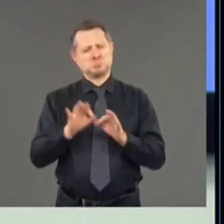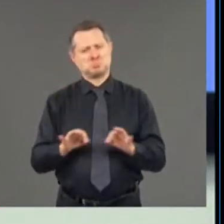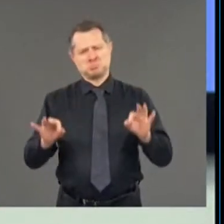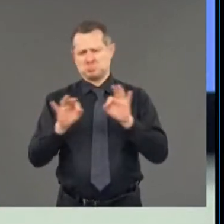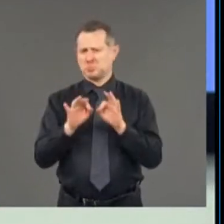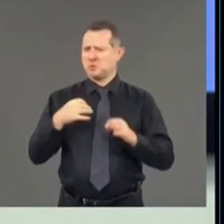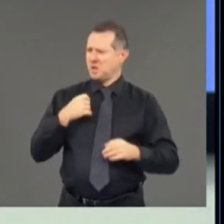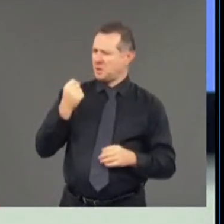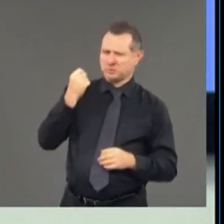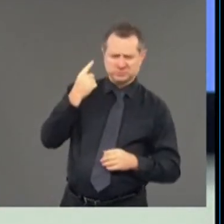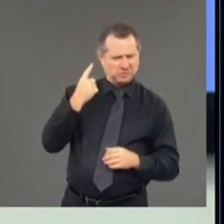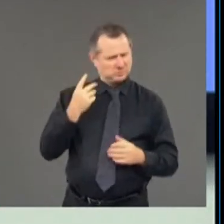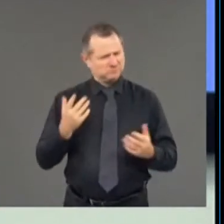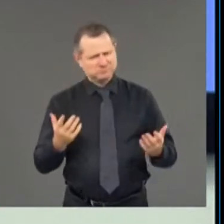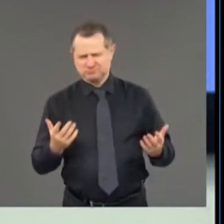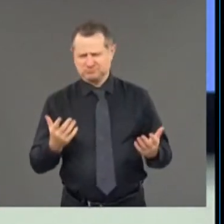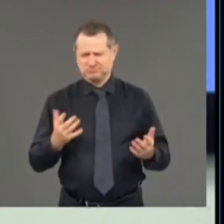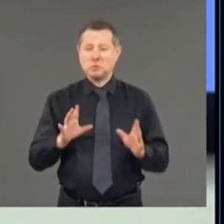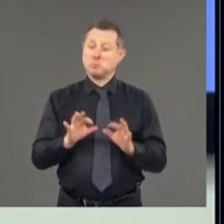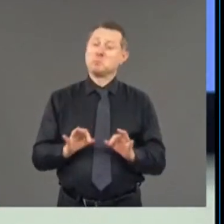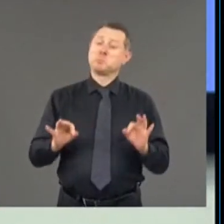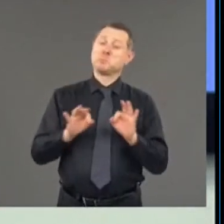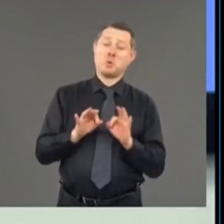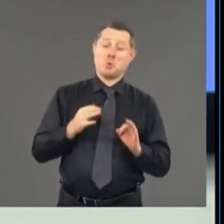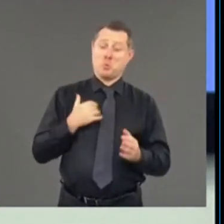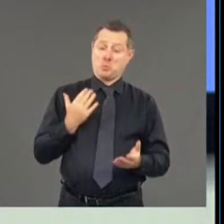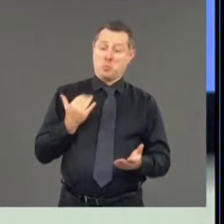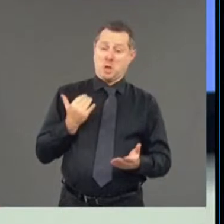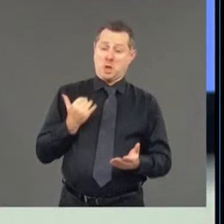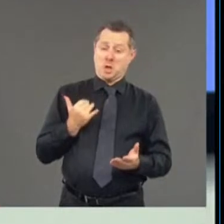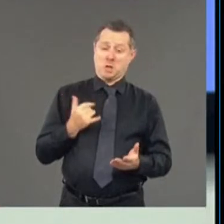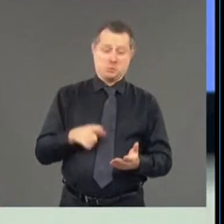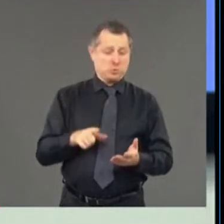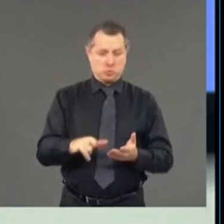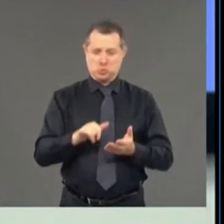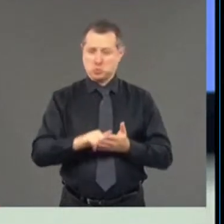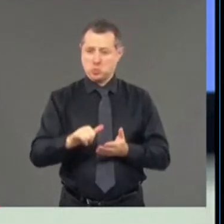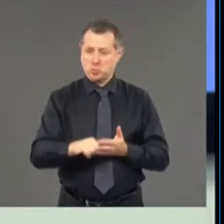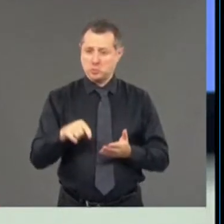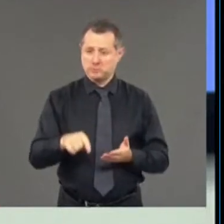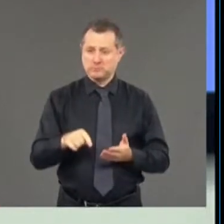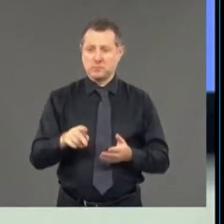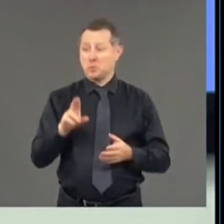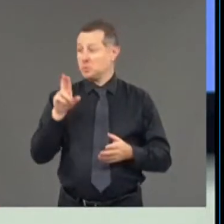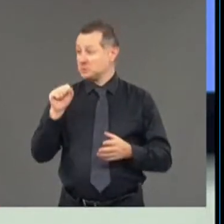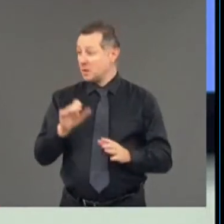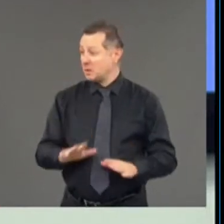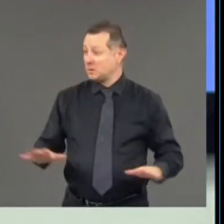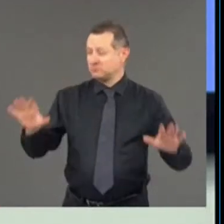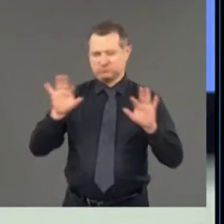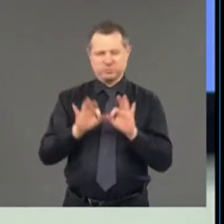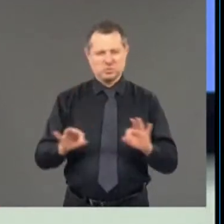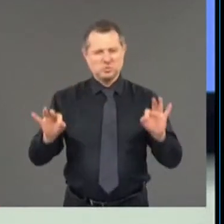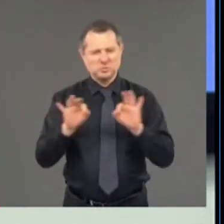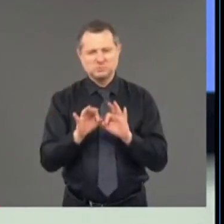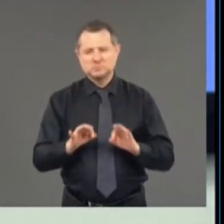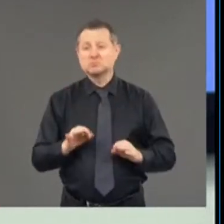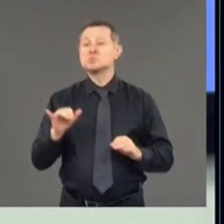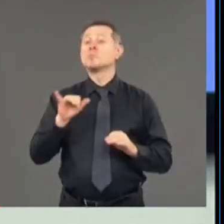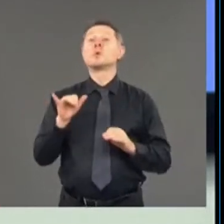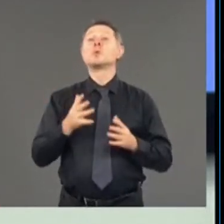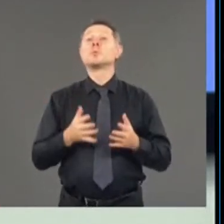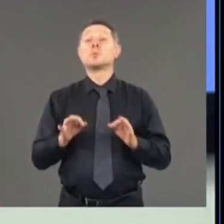matters. It matters for New York. It matters for the nation. It matters to prevent behaviors from